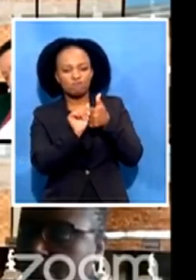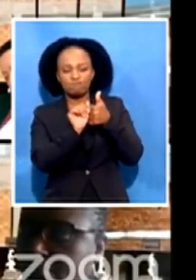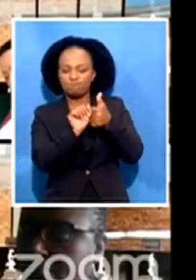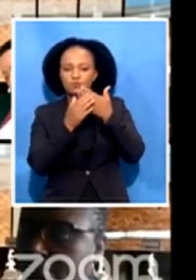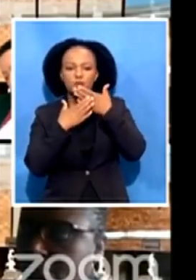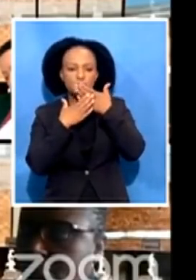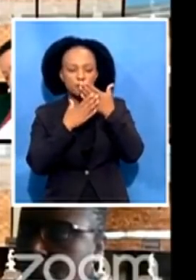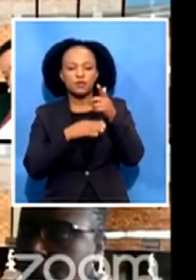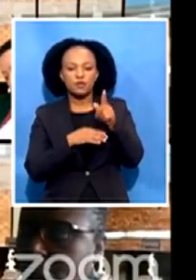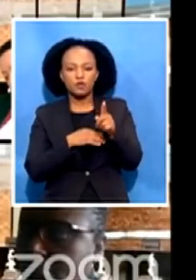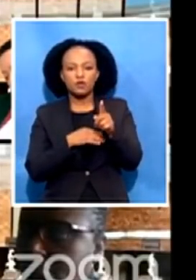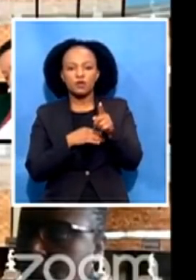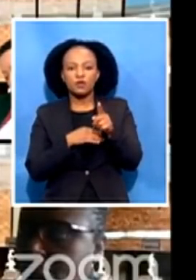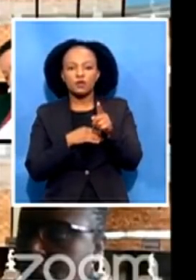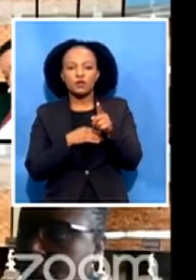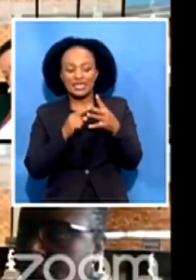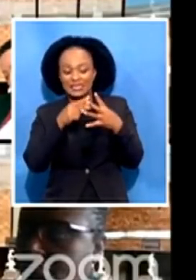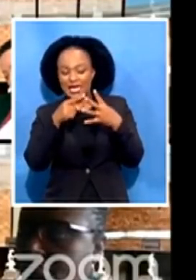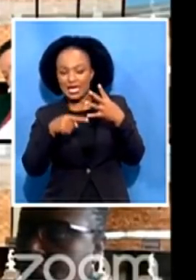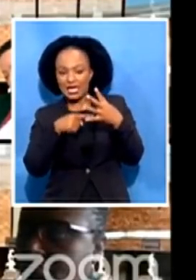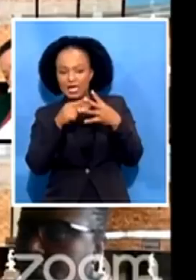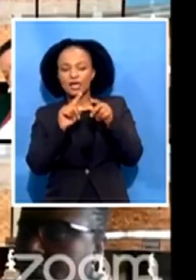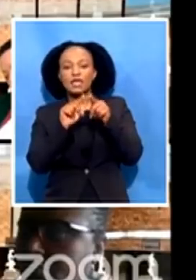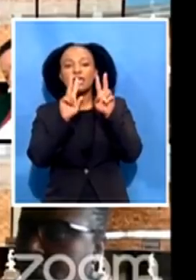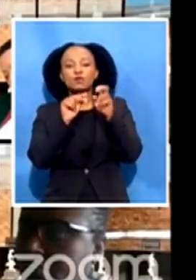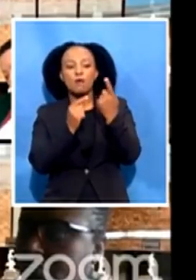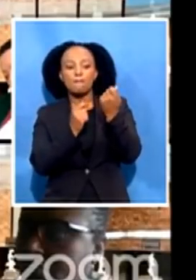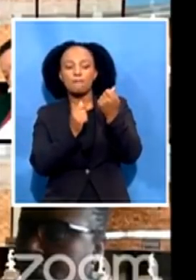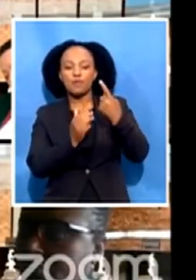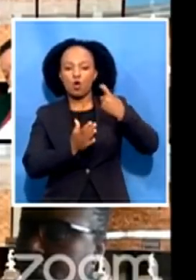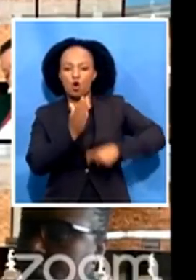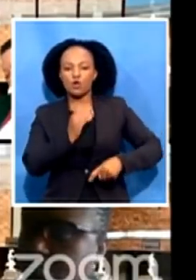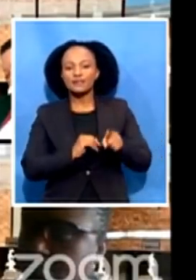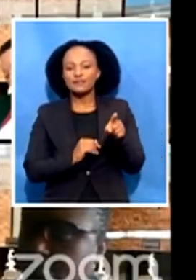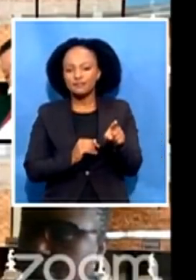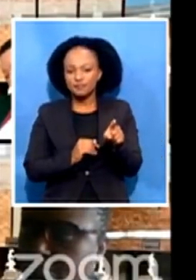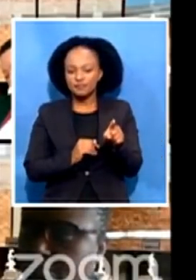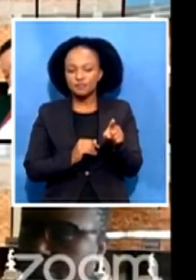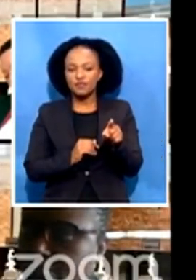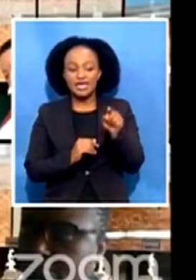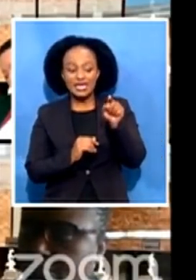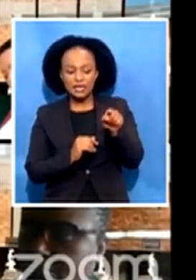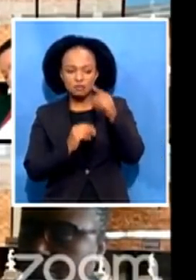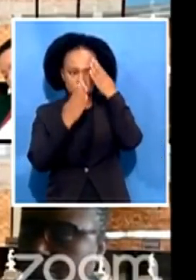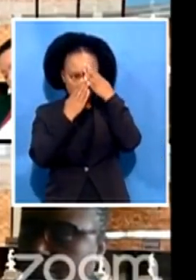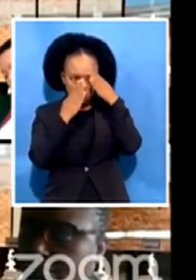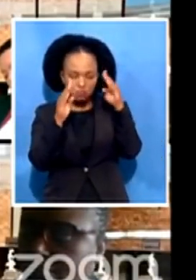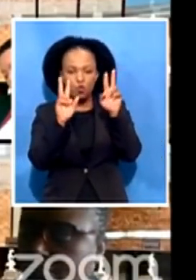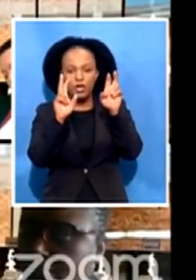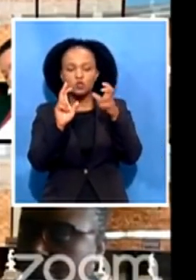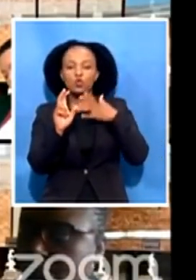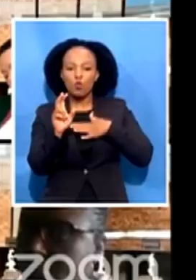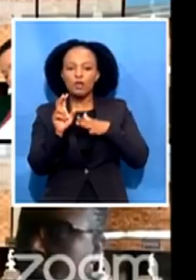and then the issue of costs. Those are the broad issues about which we would like to persuade the court that